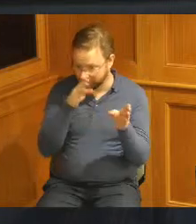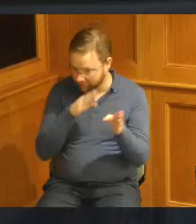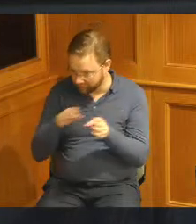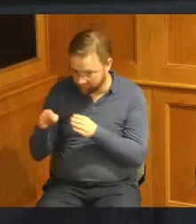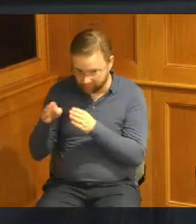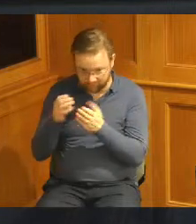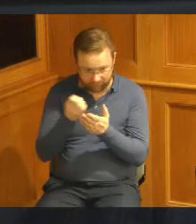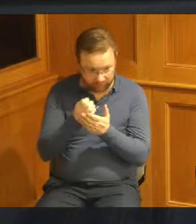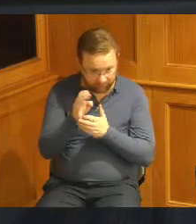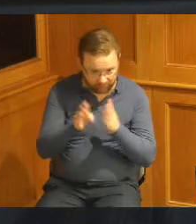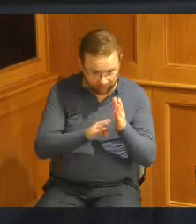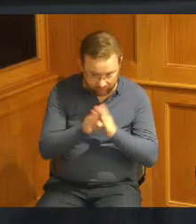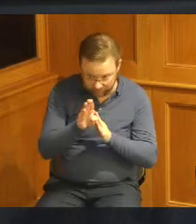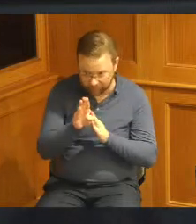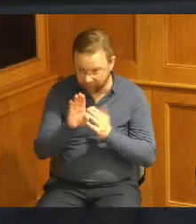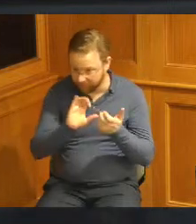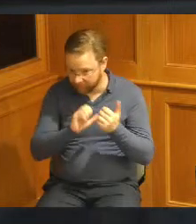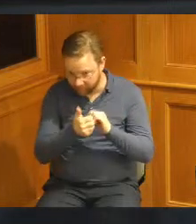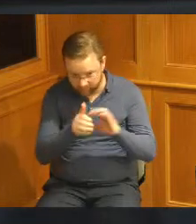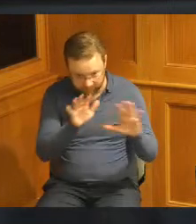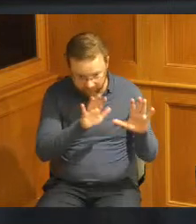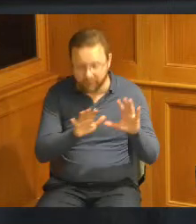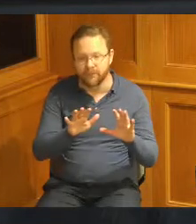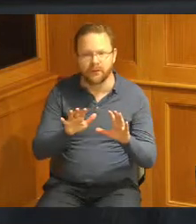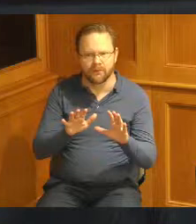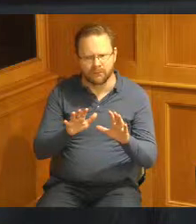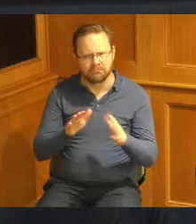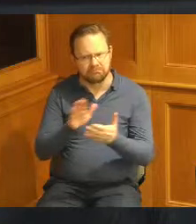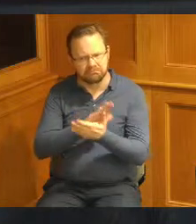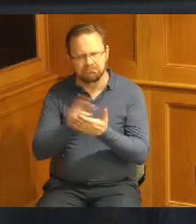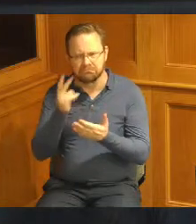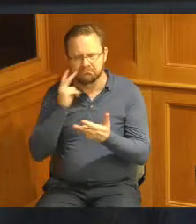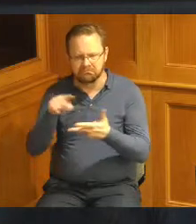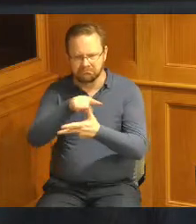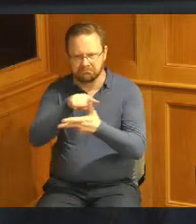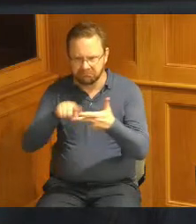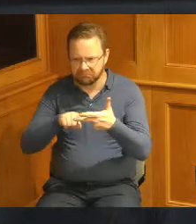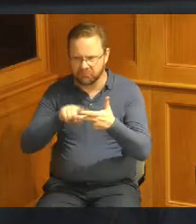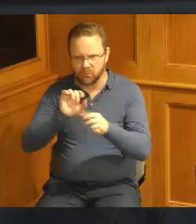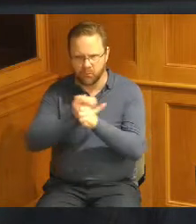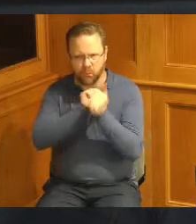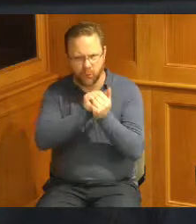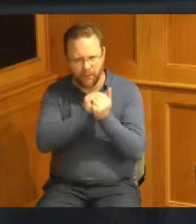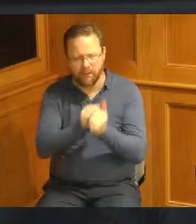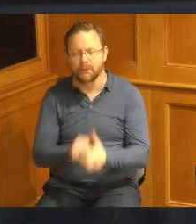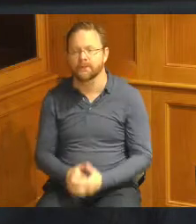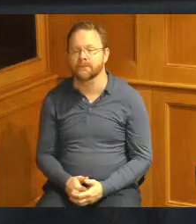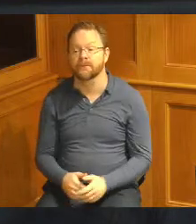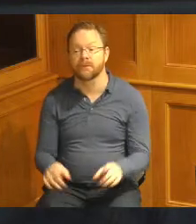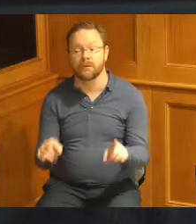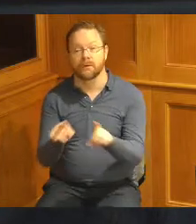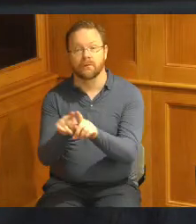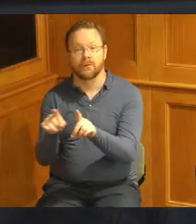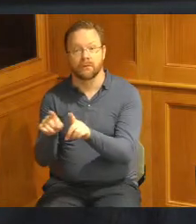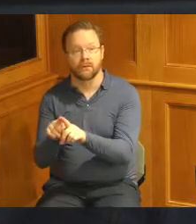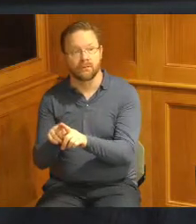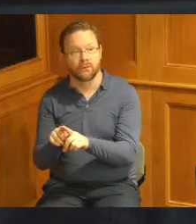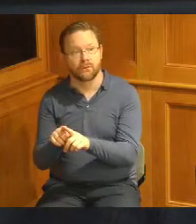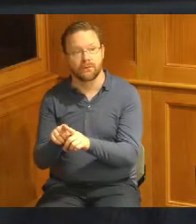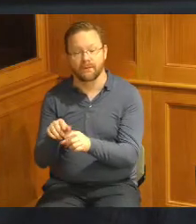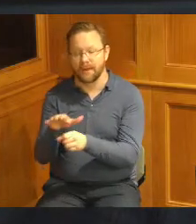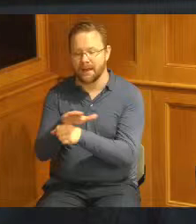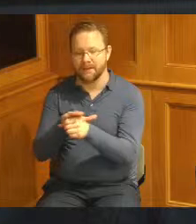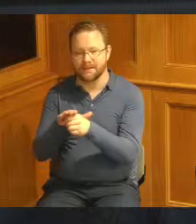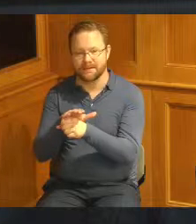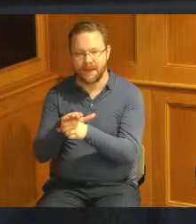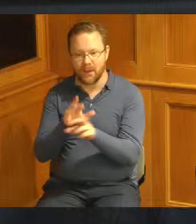the community. And so it is gratifying to see all three coming together on this project. I also note that the site readiness